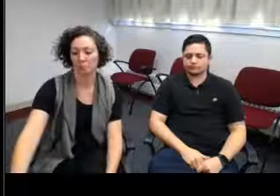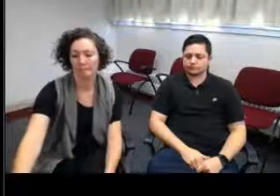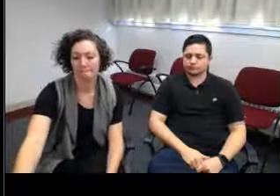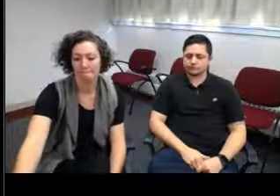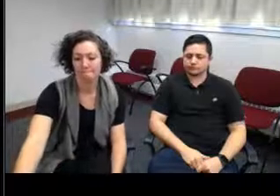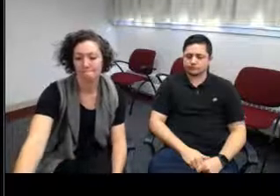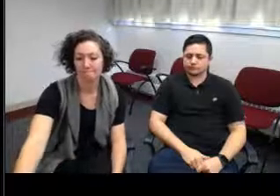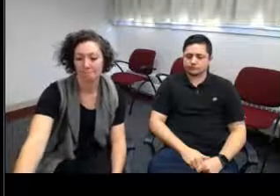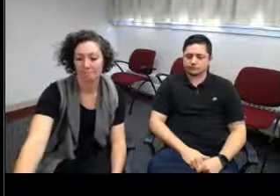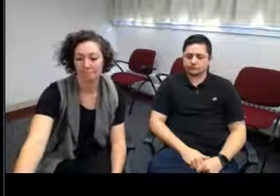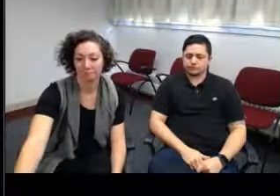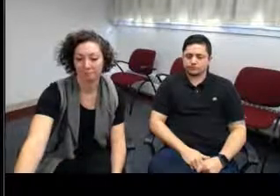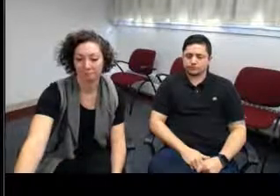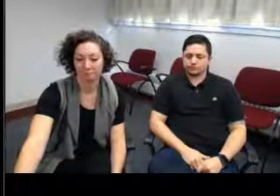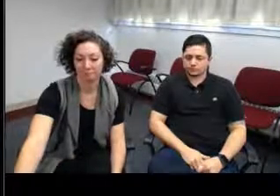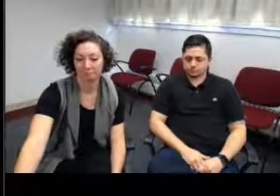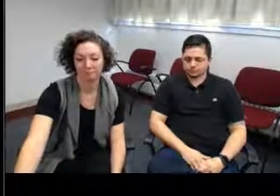population.